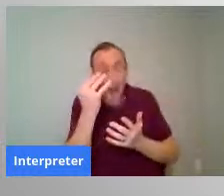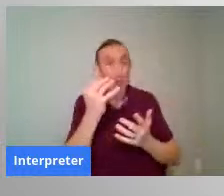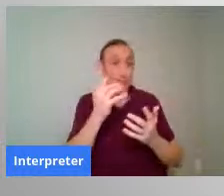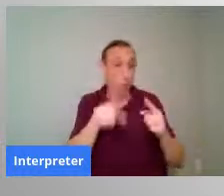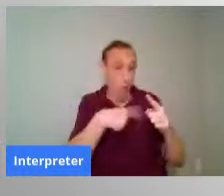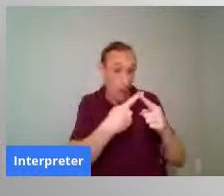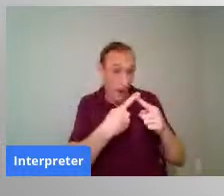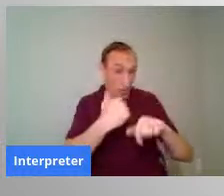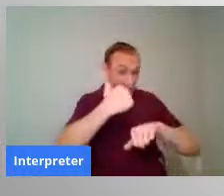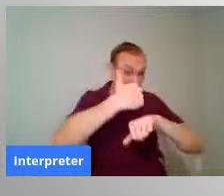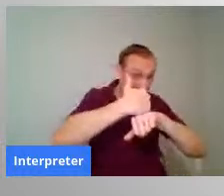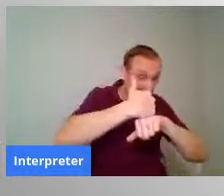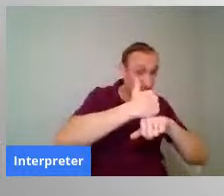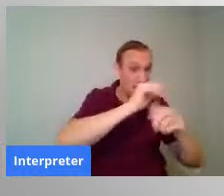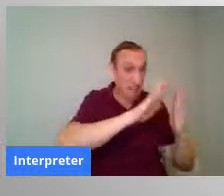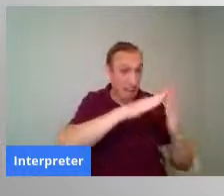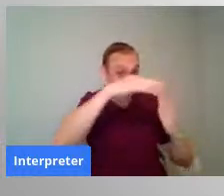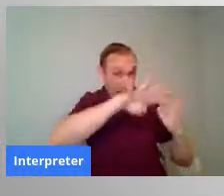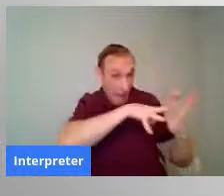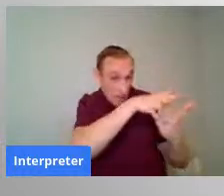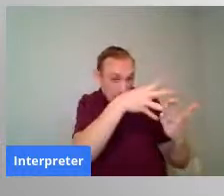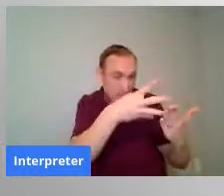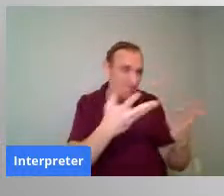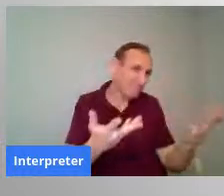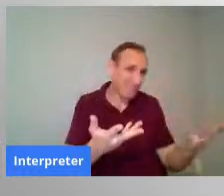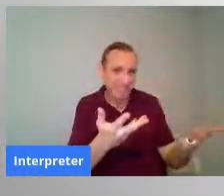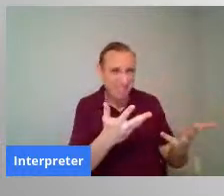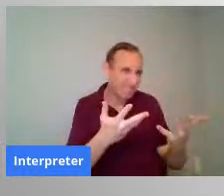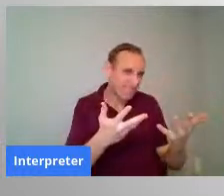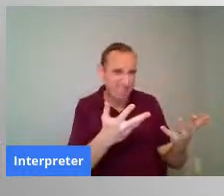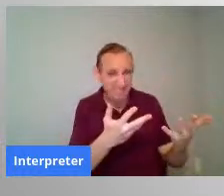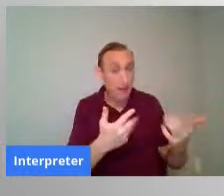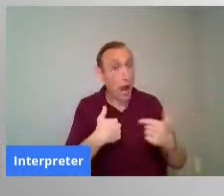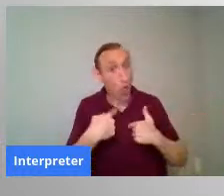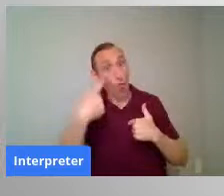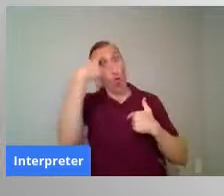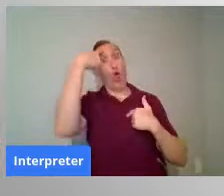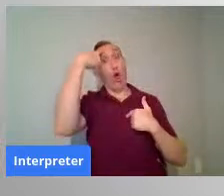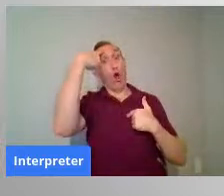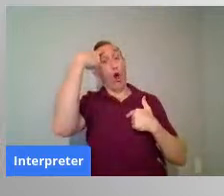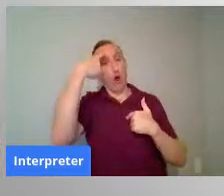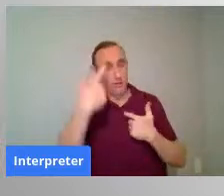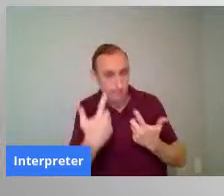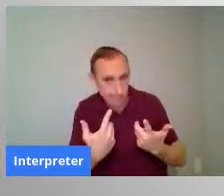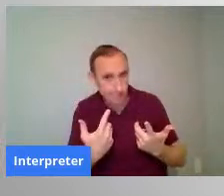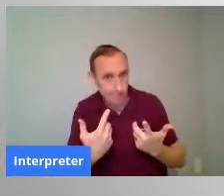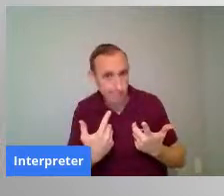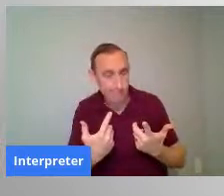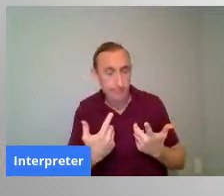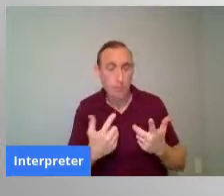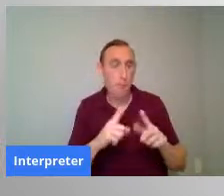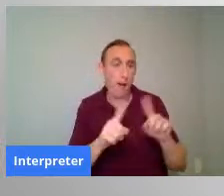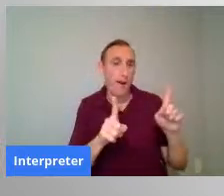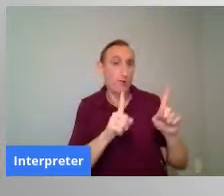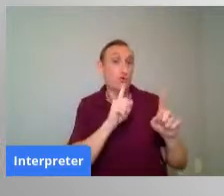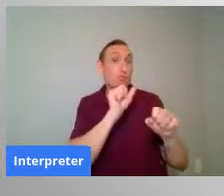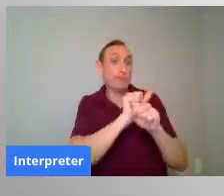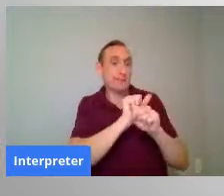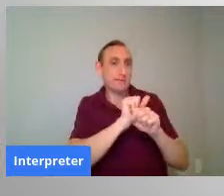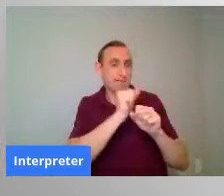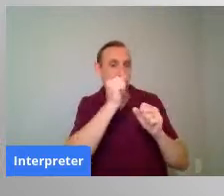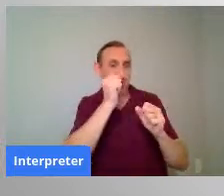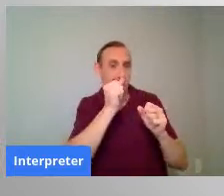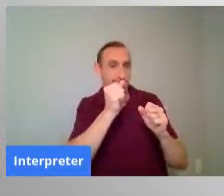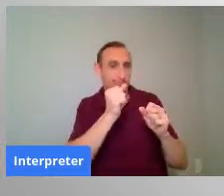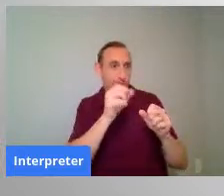in our minds. We've thought about, I've even said we're going to residence hall and on-campus living. So there is not much